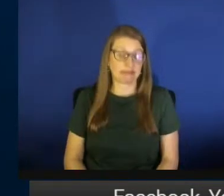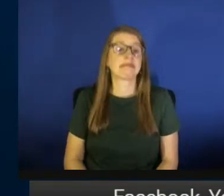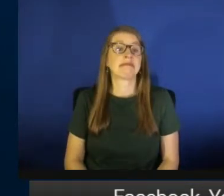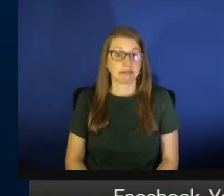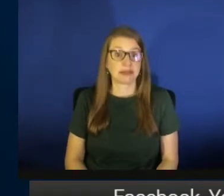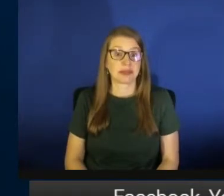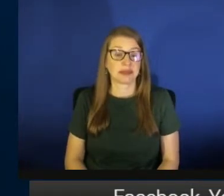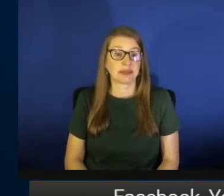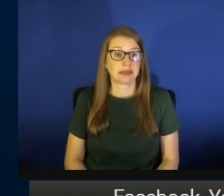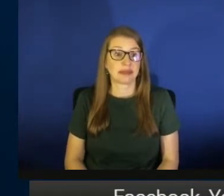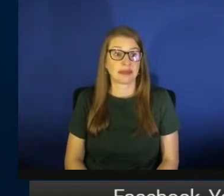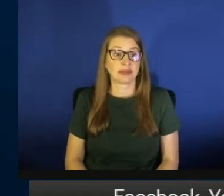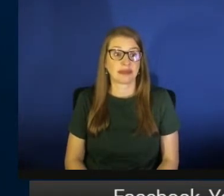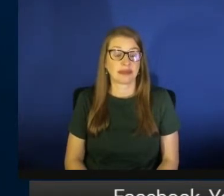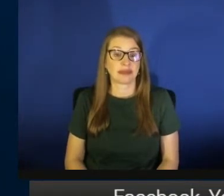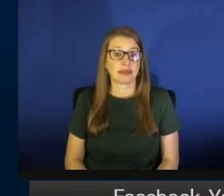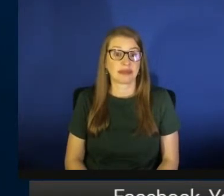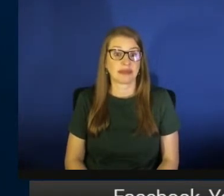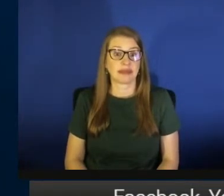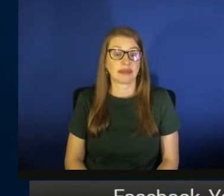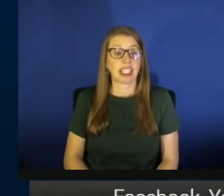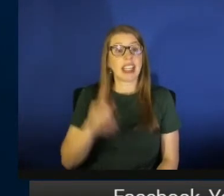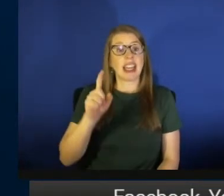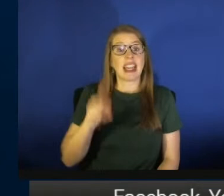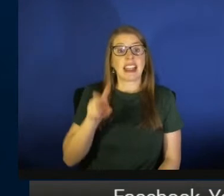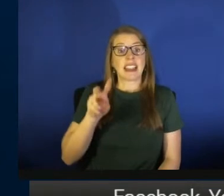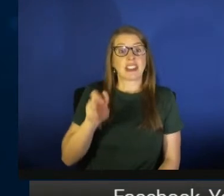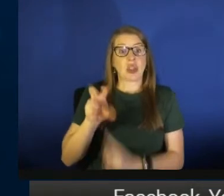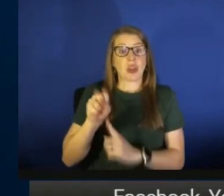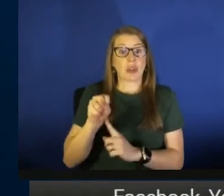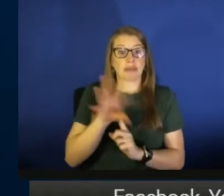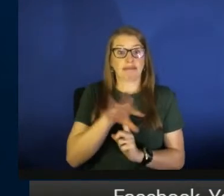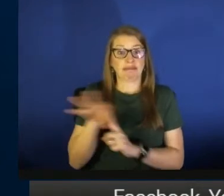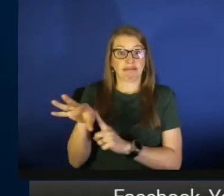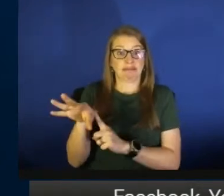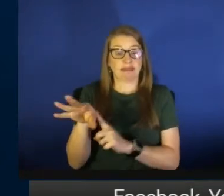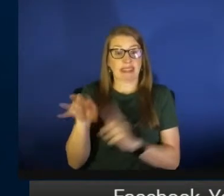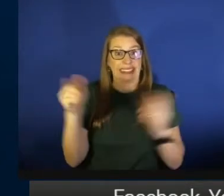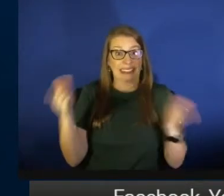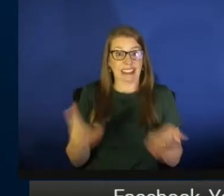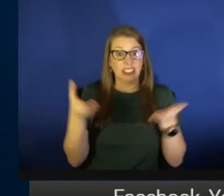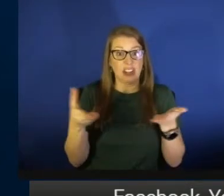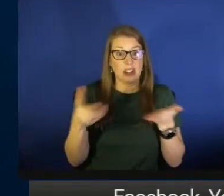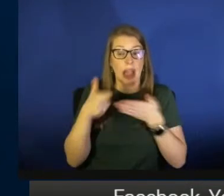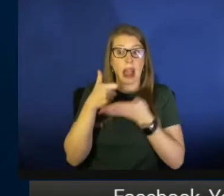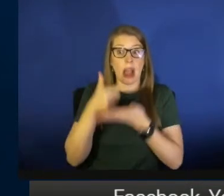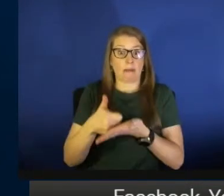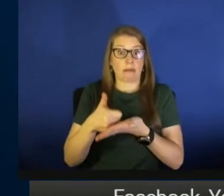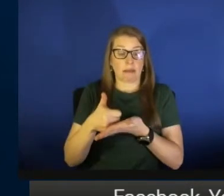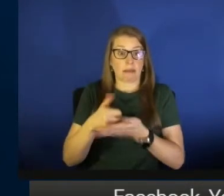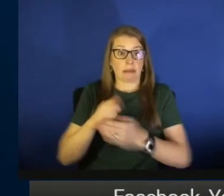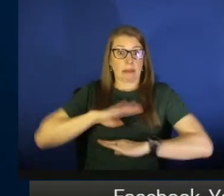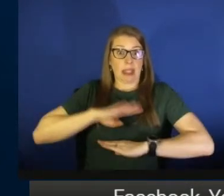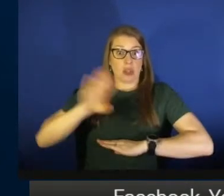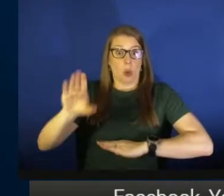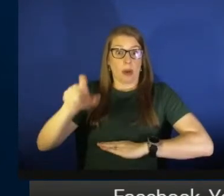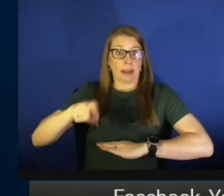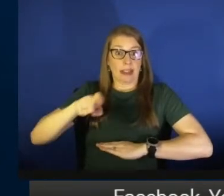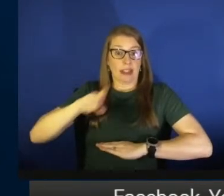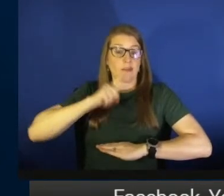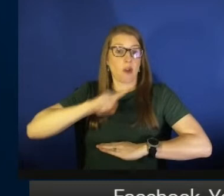in fact, really began to help to meet your all's needs of the media. You had daily questions that you were bringing to